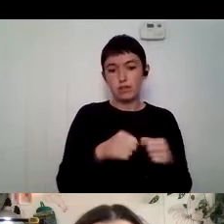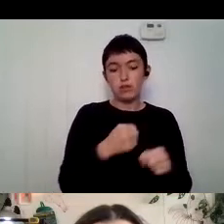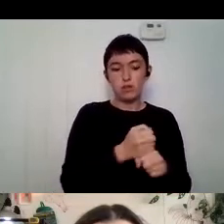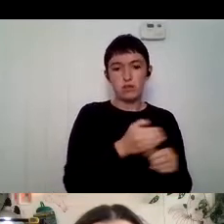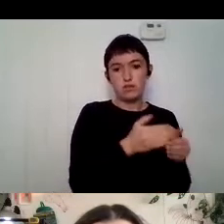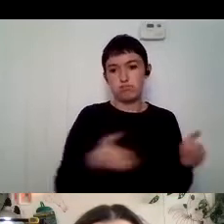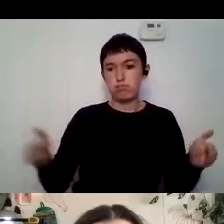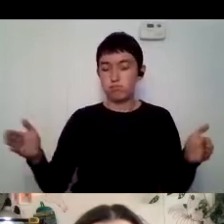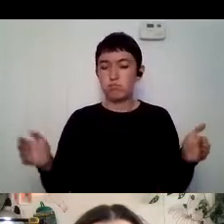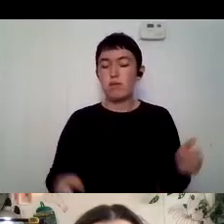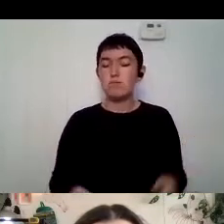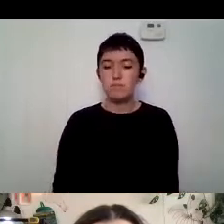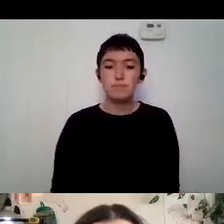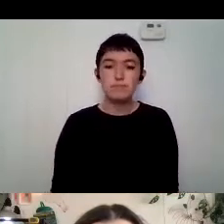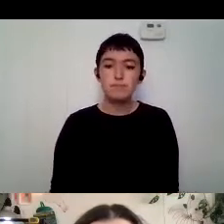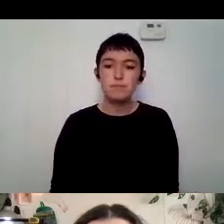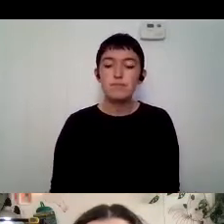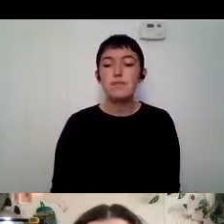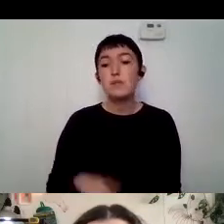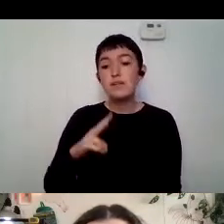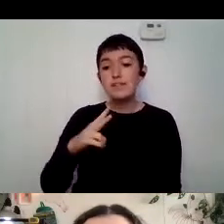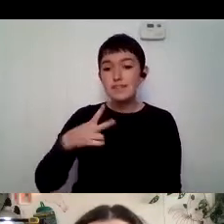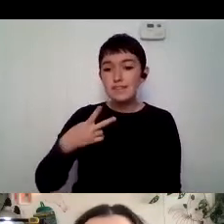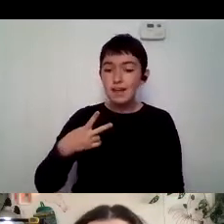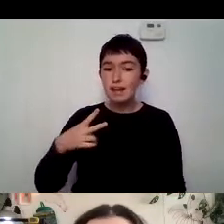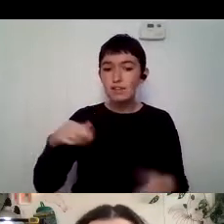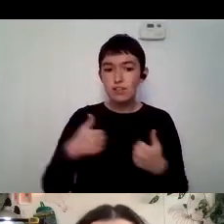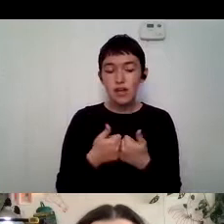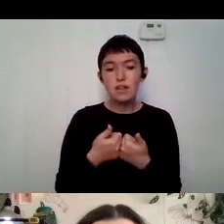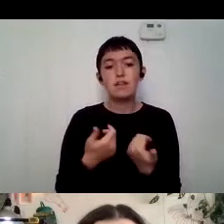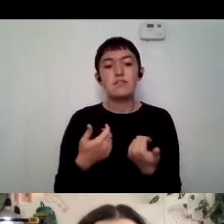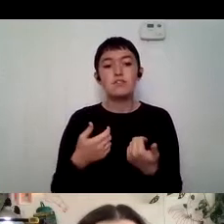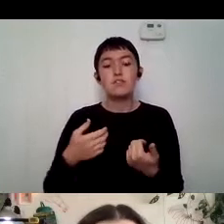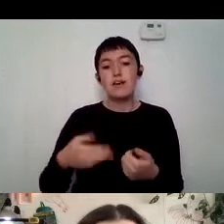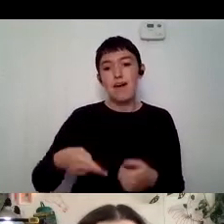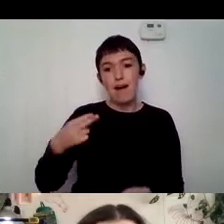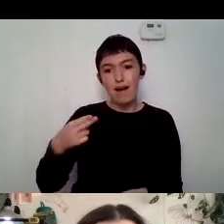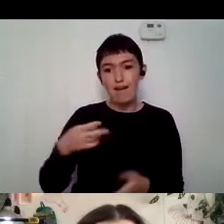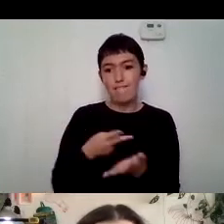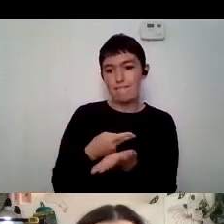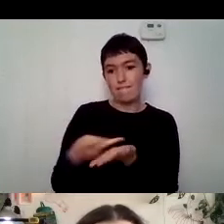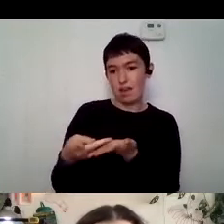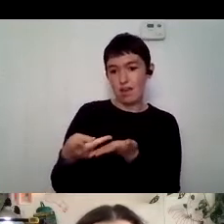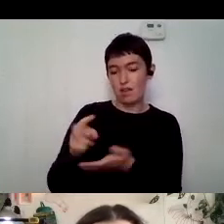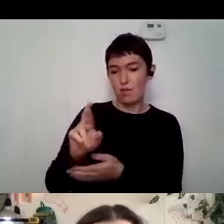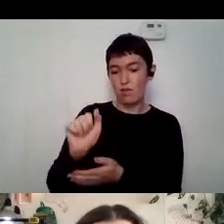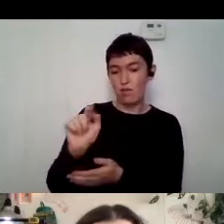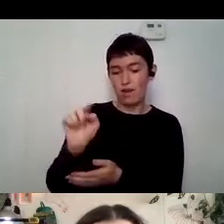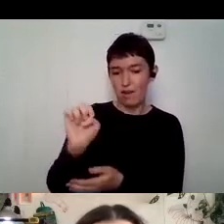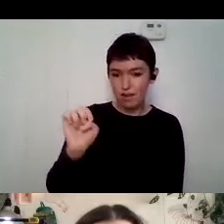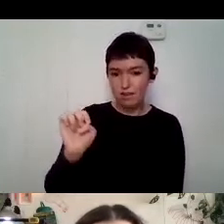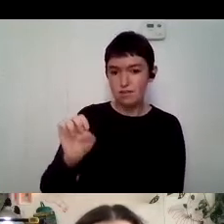The second challenge is that there's generally very high failure rates associated with the types of molecules that do go on to make it to clinical